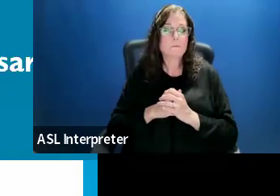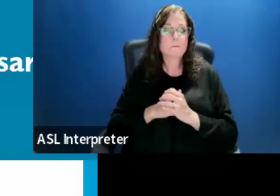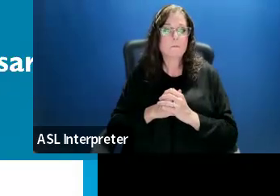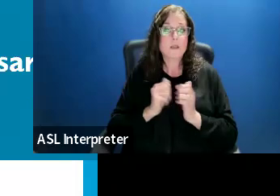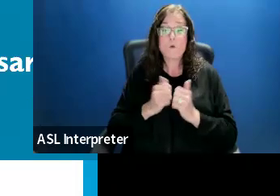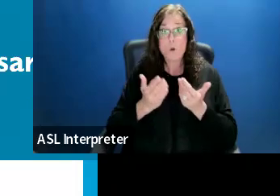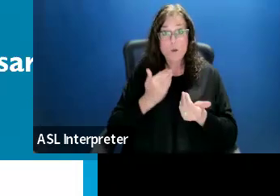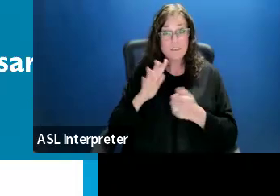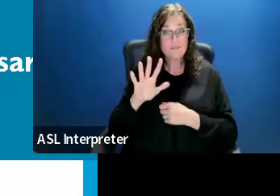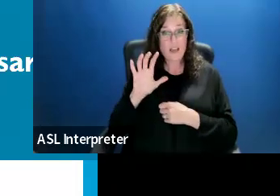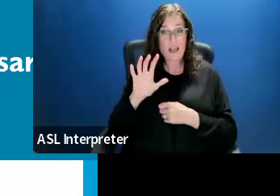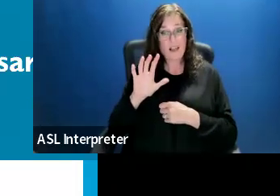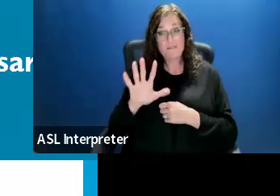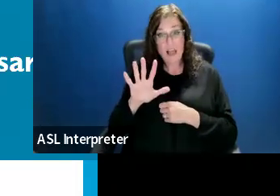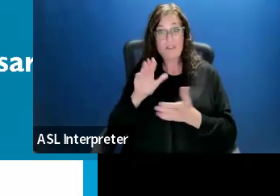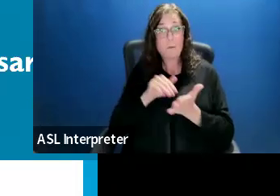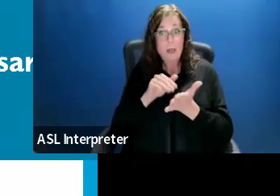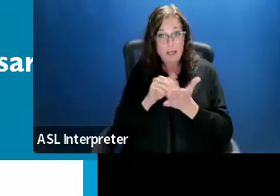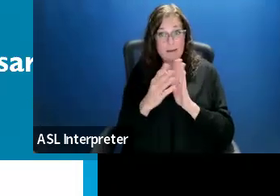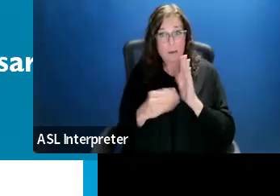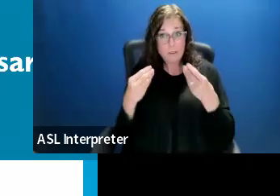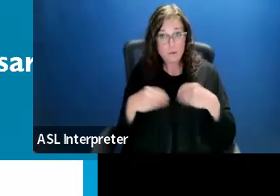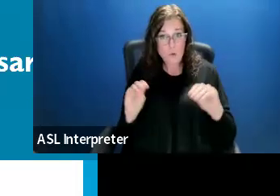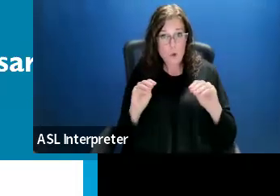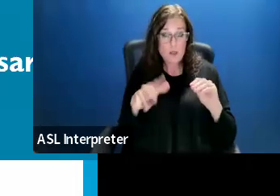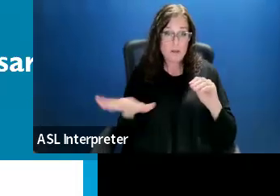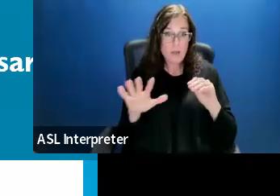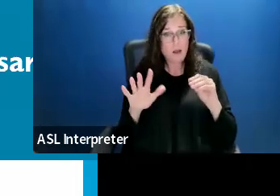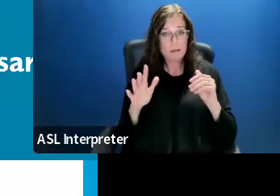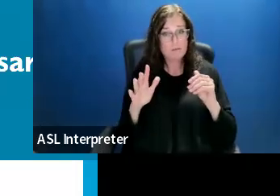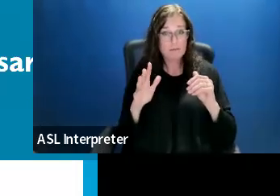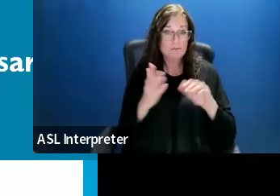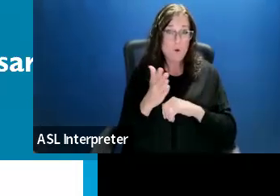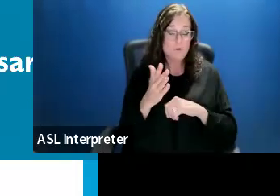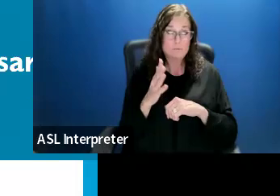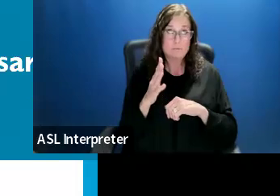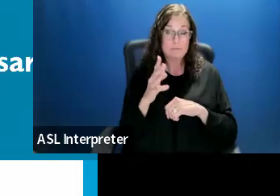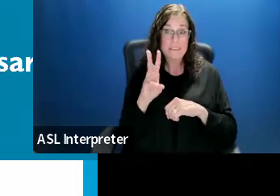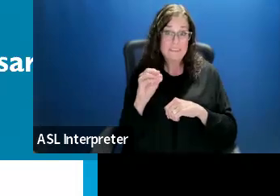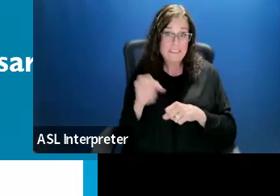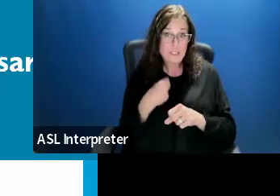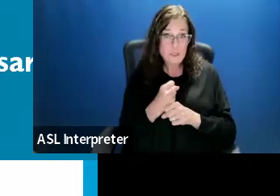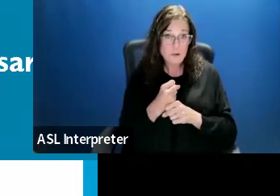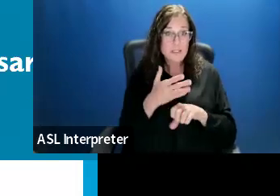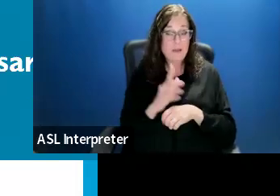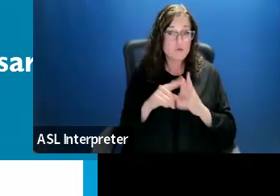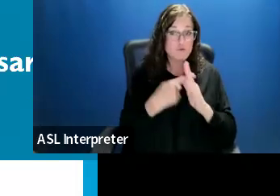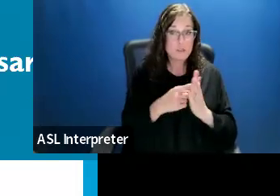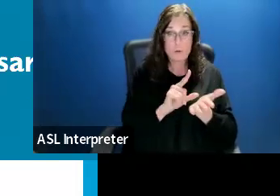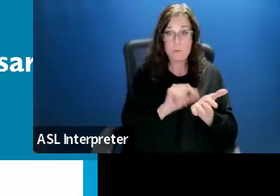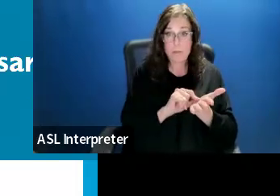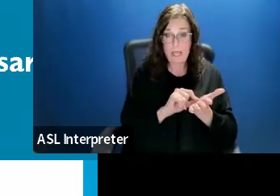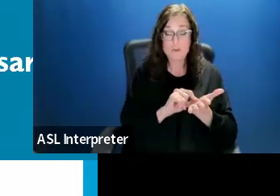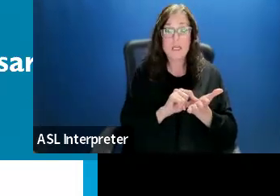With almost 5 million copies sold in little over 60 years after its original